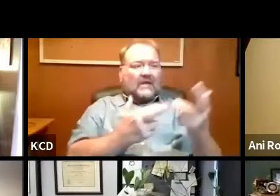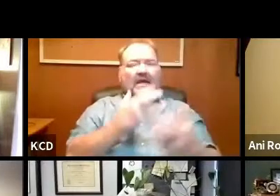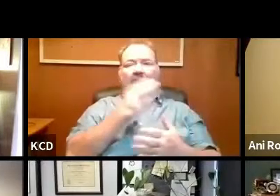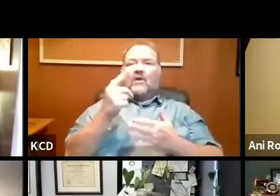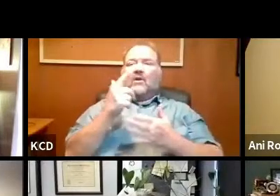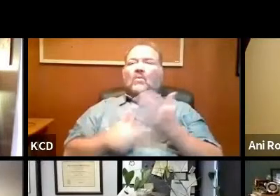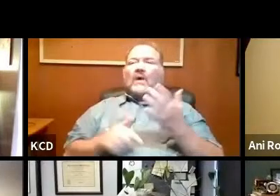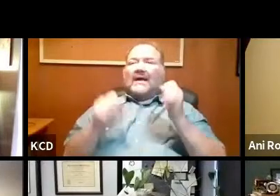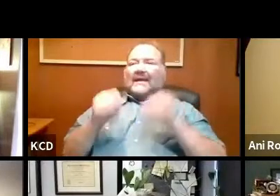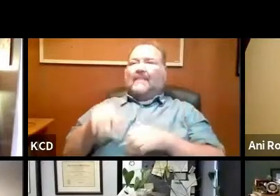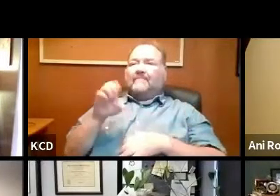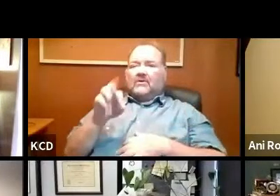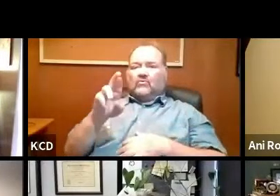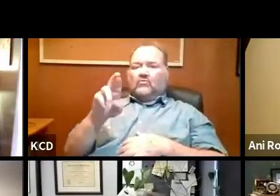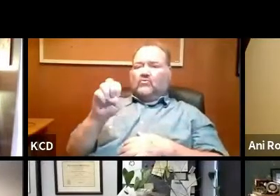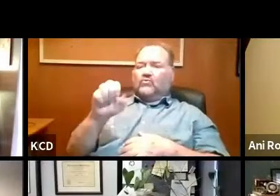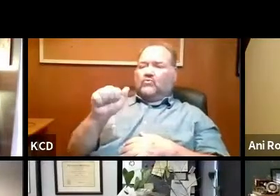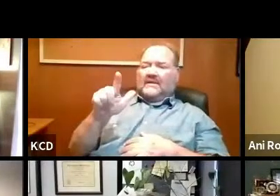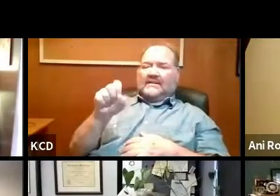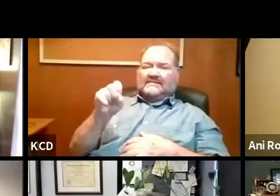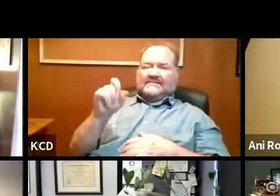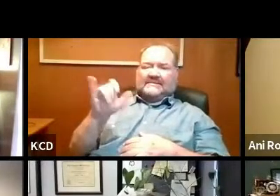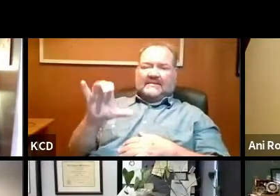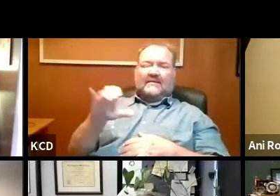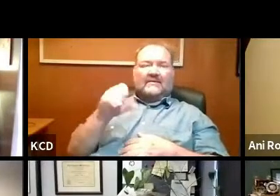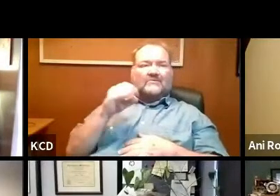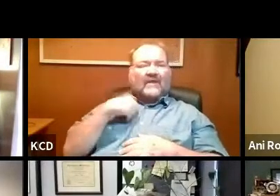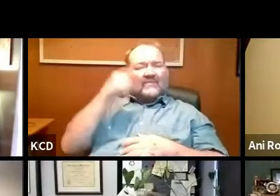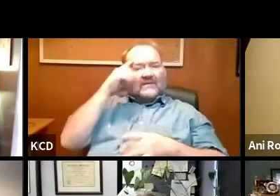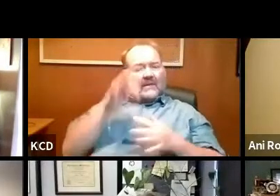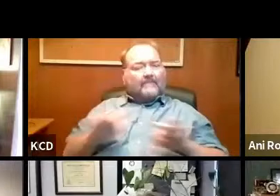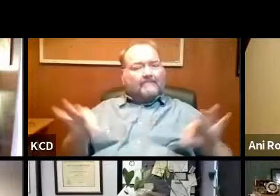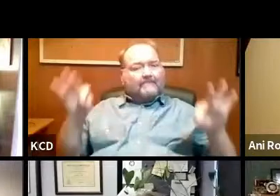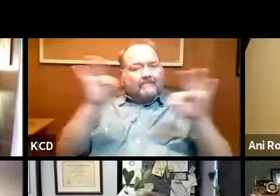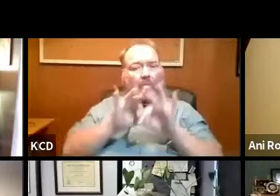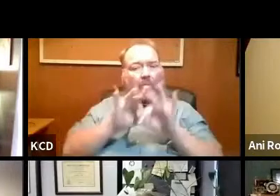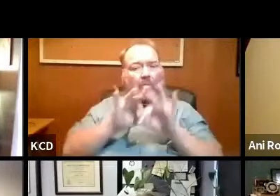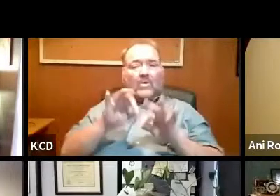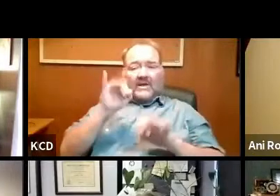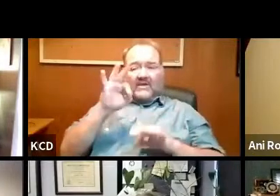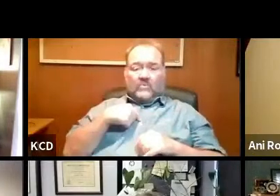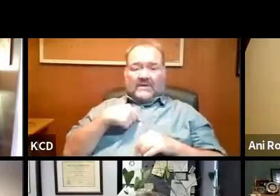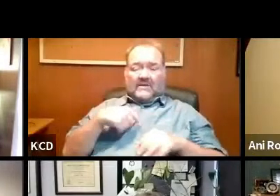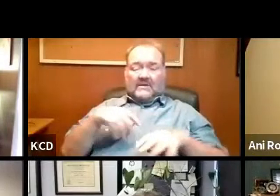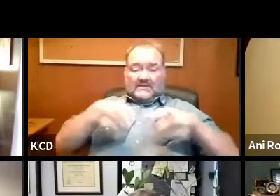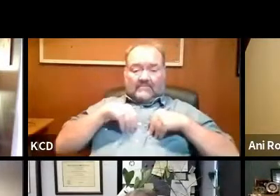may be realistic. And so I think it's important, if we take this route,